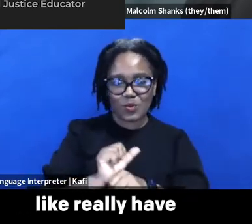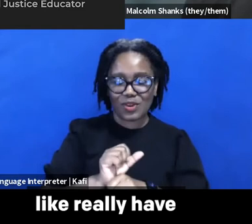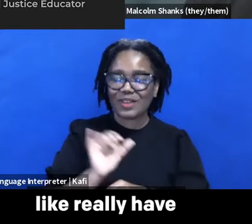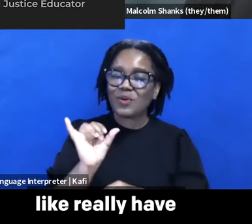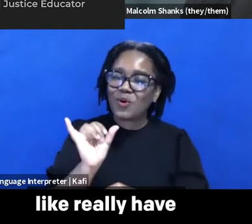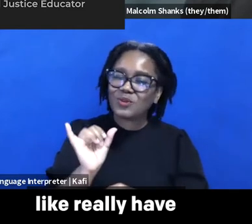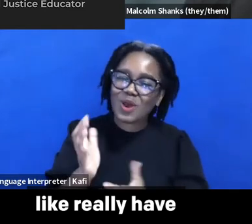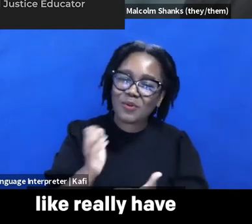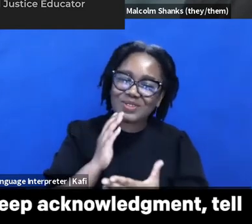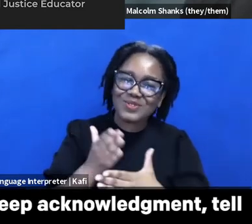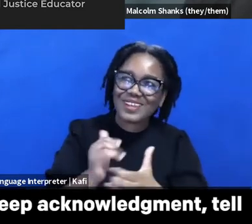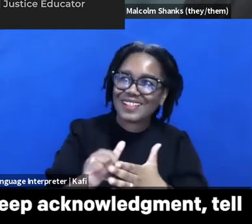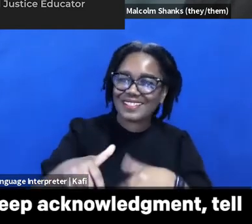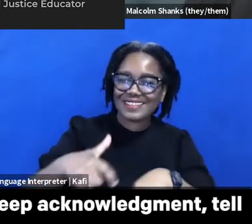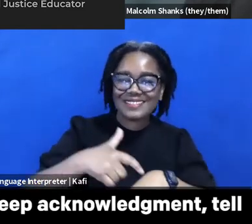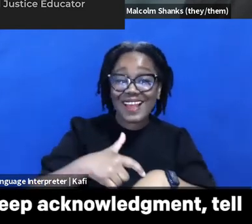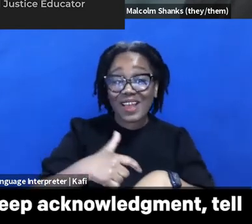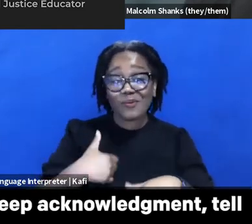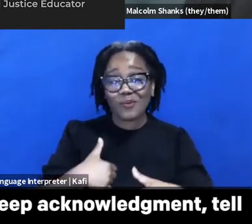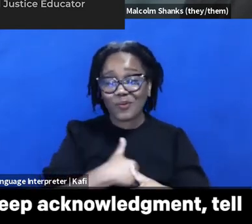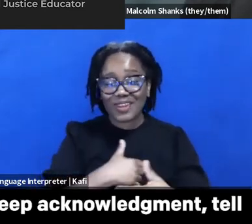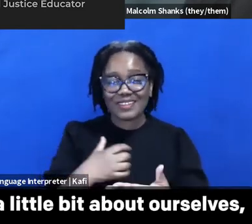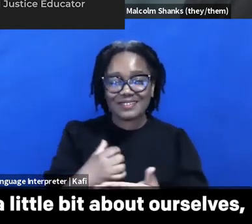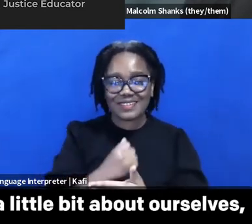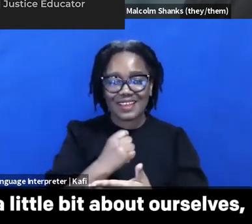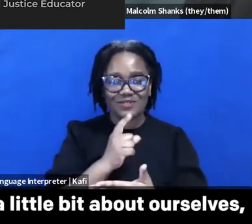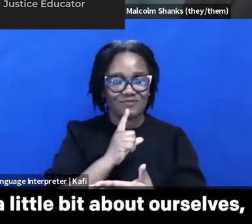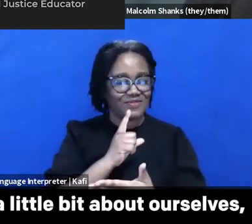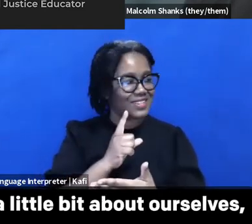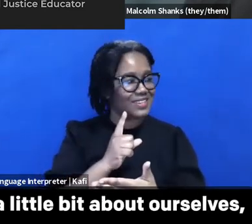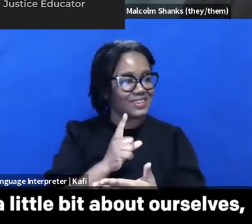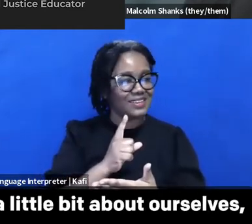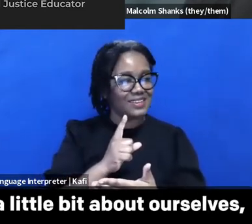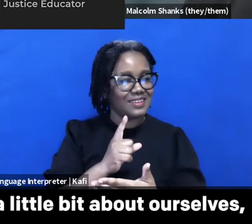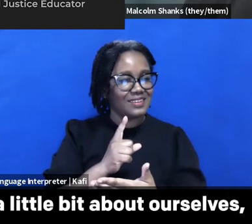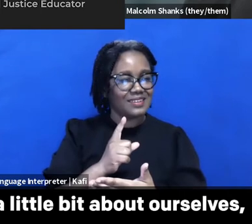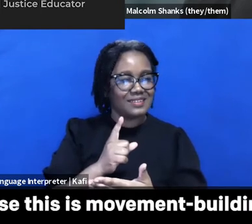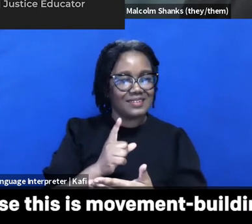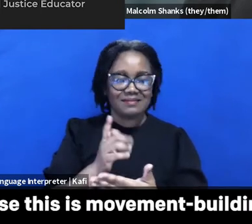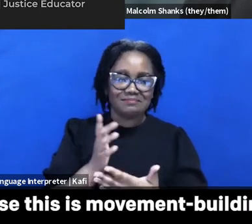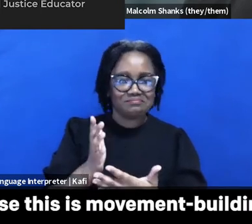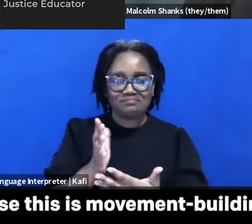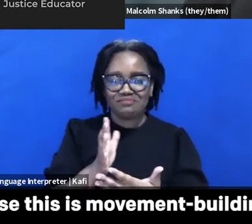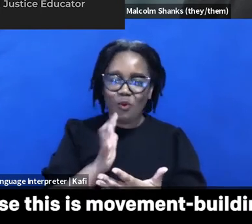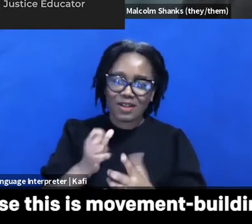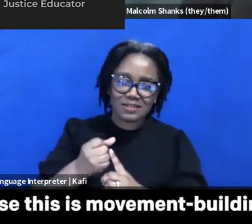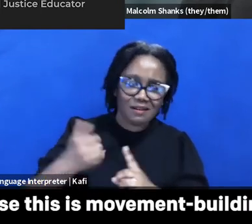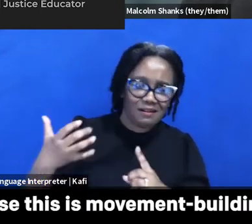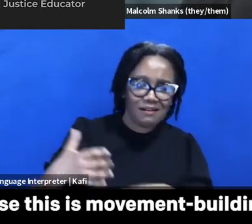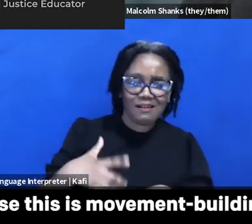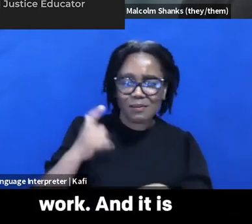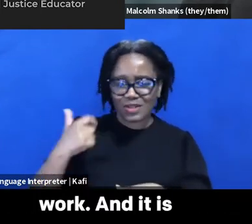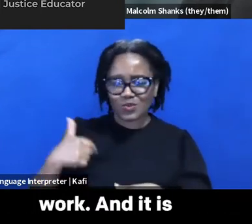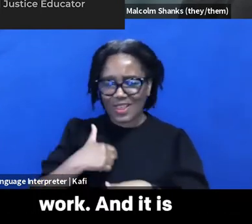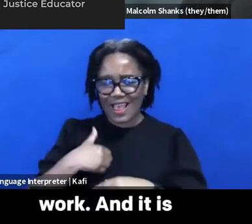to, really have a deep land acknowledgement, tell us, a little bit about ourselves,